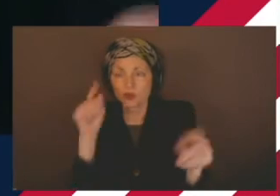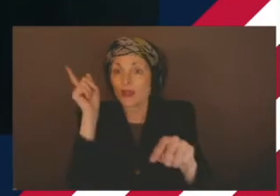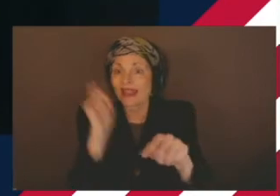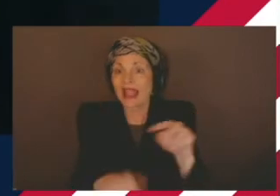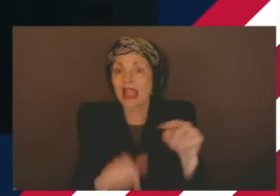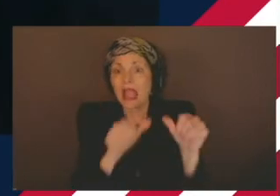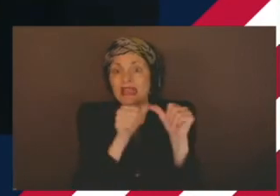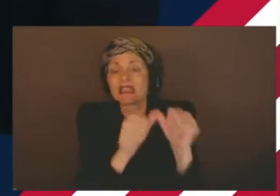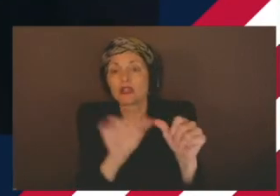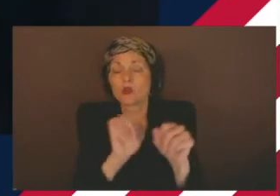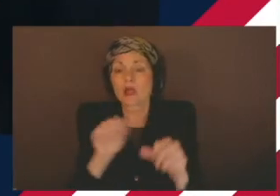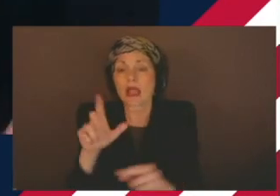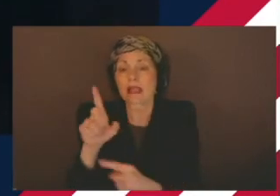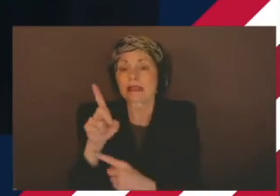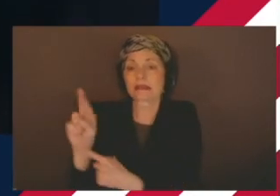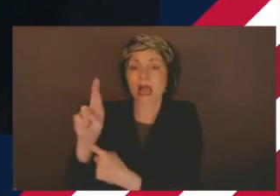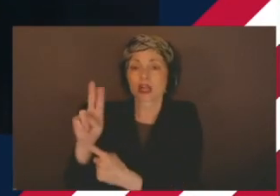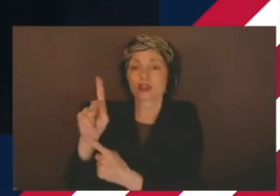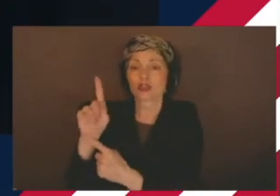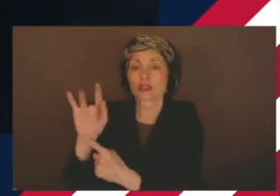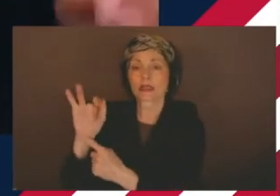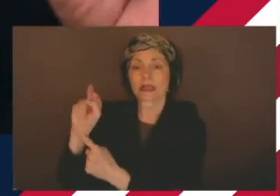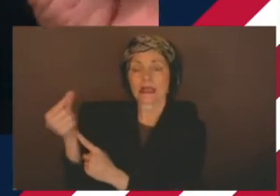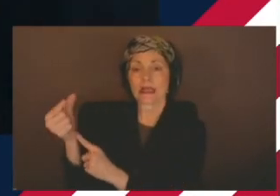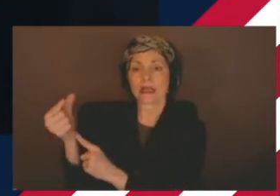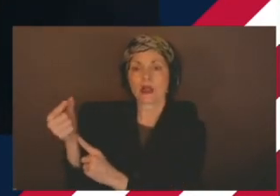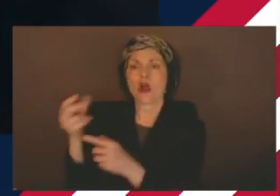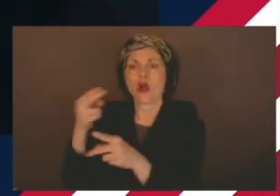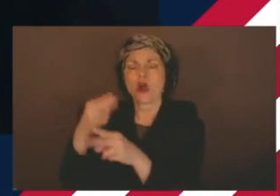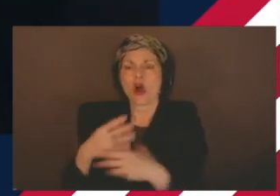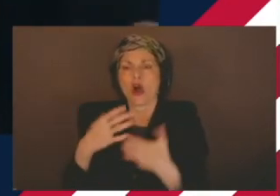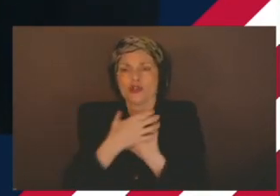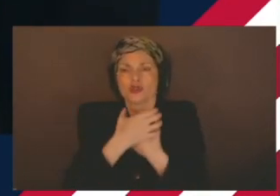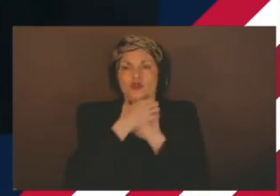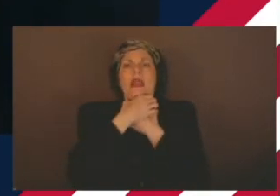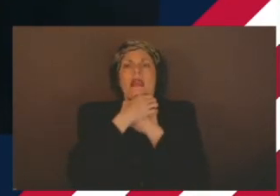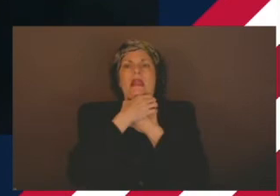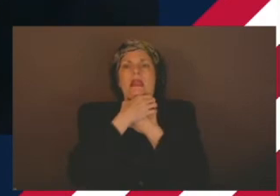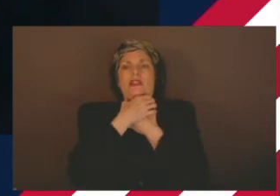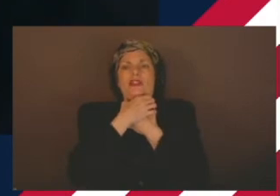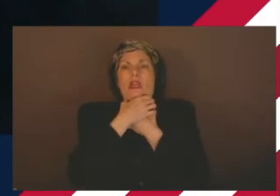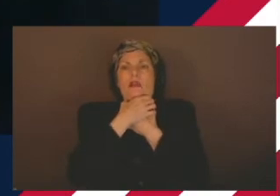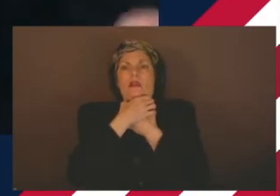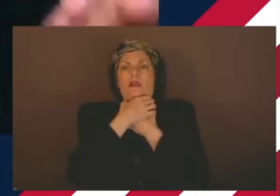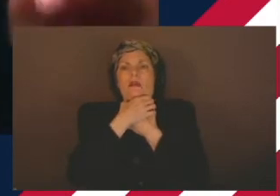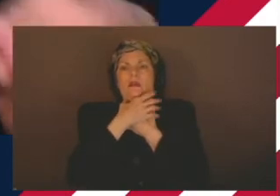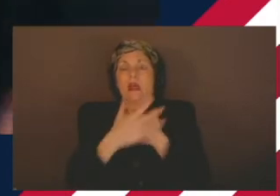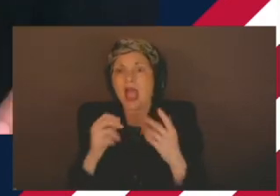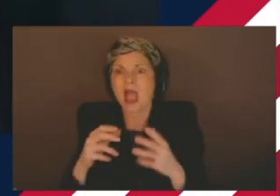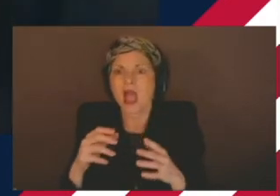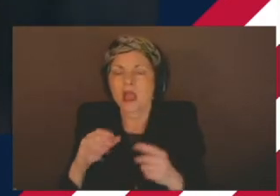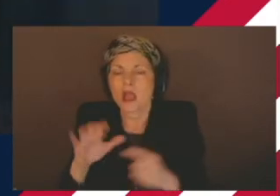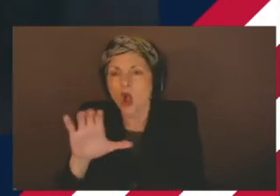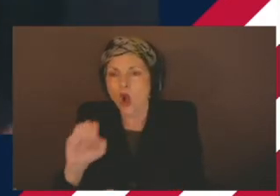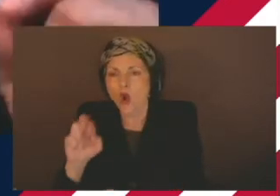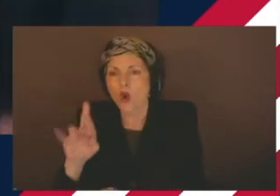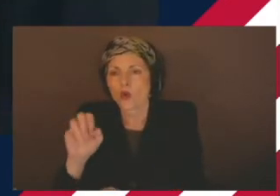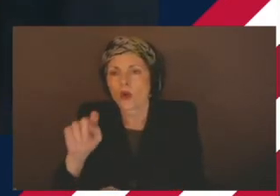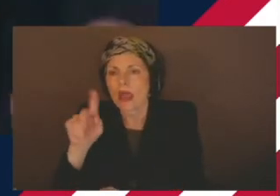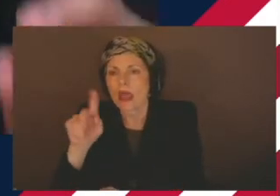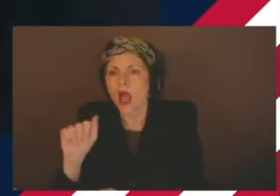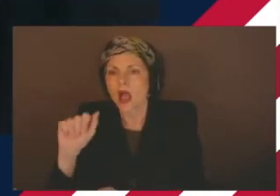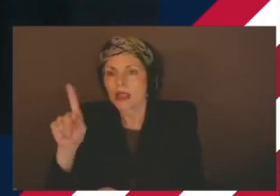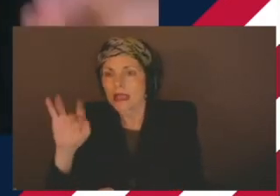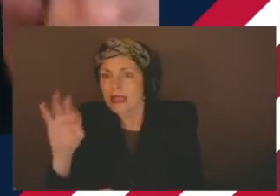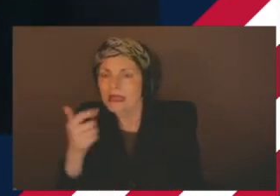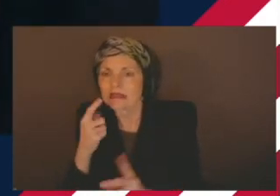murder of policy, and what Coretta Scott King called the violence of public policy. We cannot continue to allow